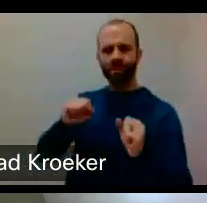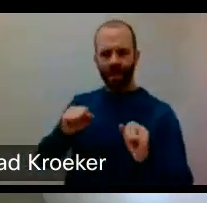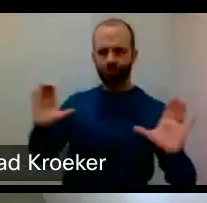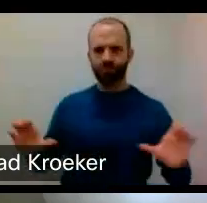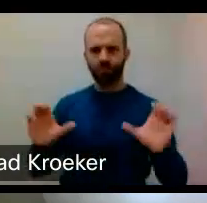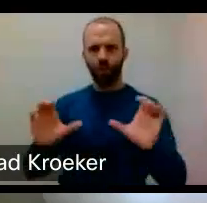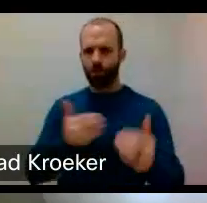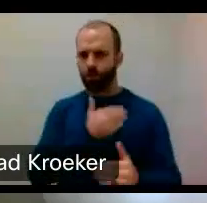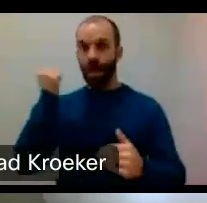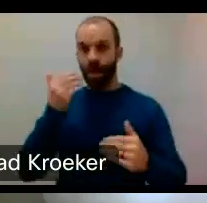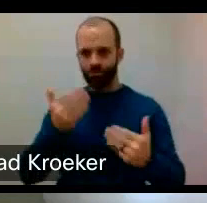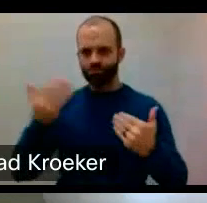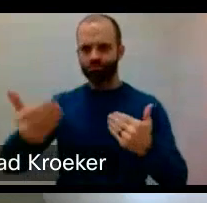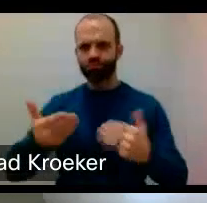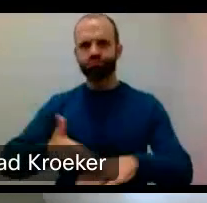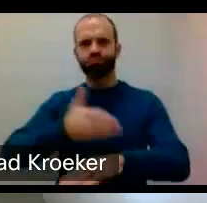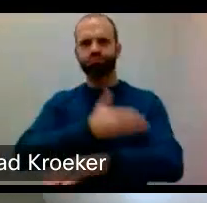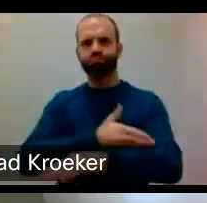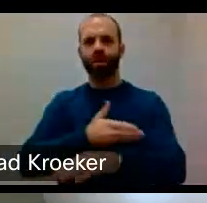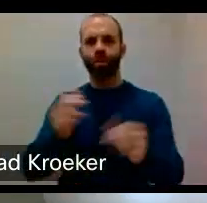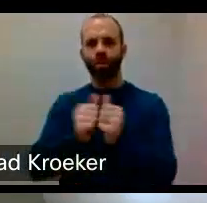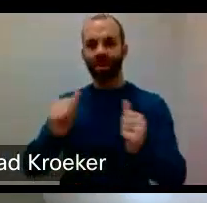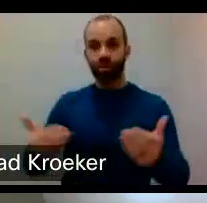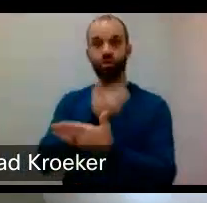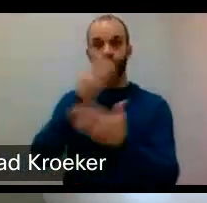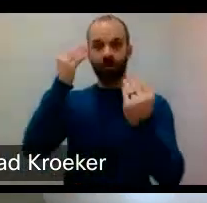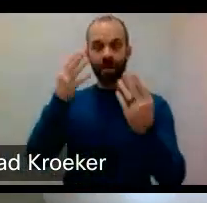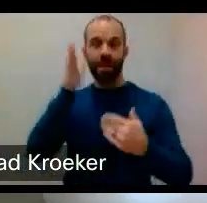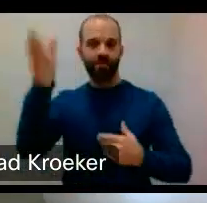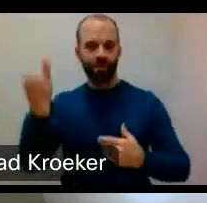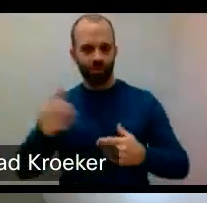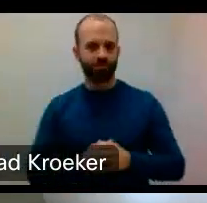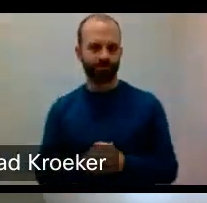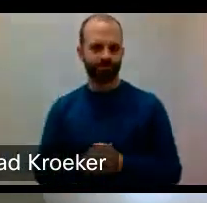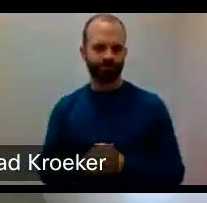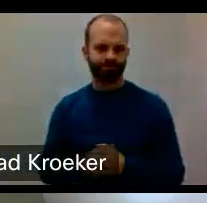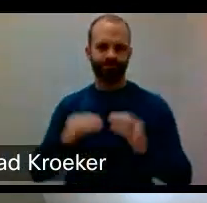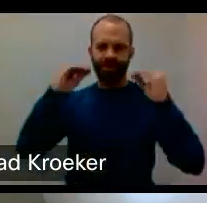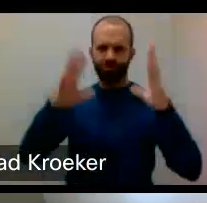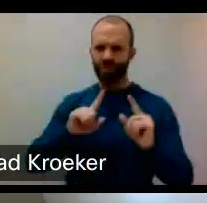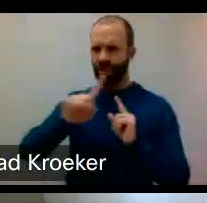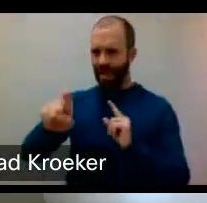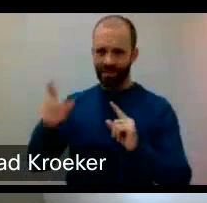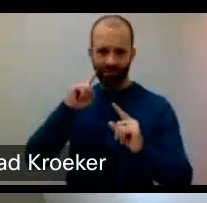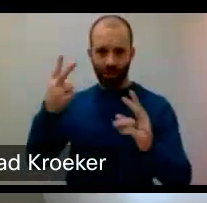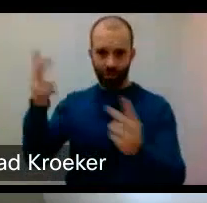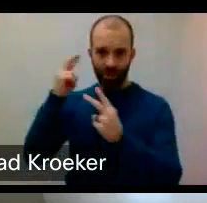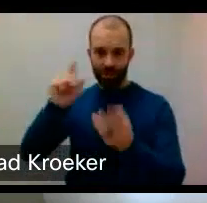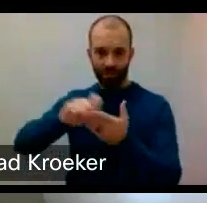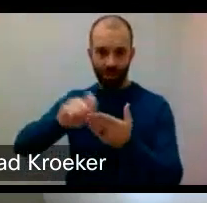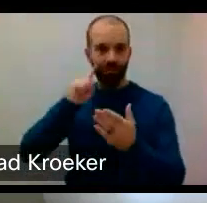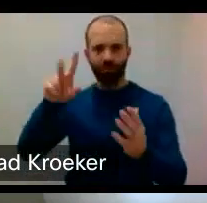perform better with that information in the future. Instructors ask for reflective writing to assess what you've learned,